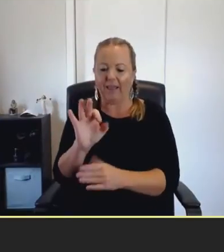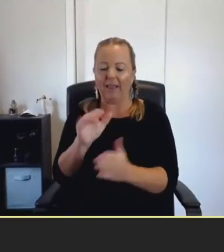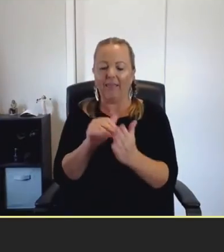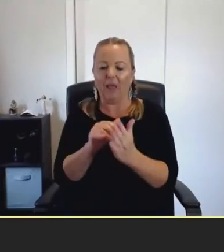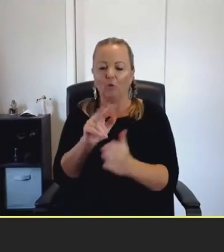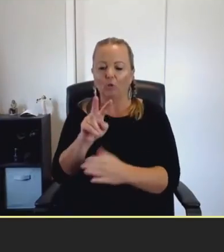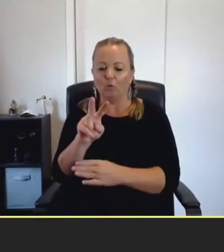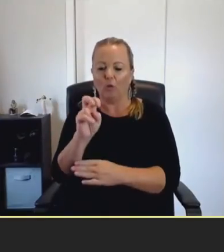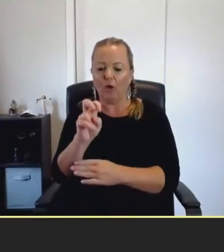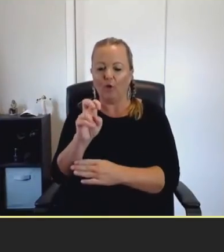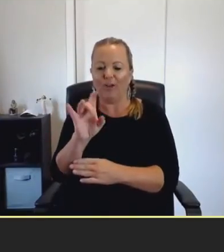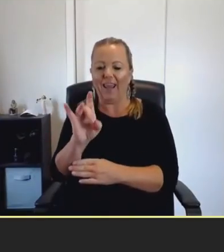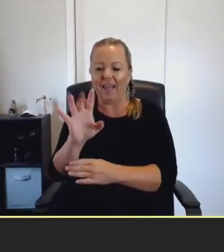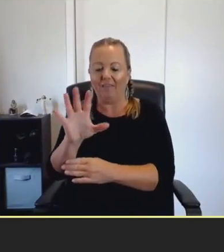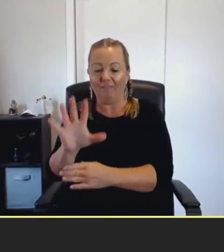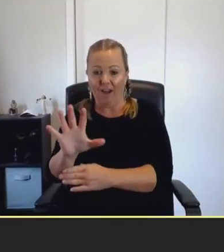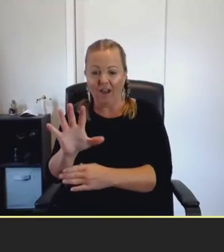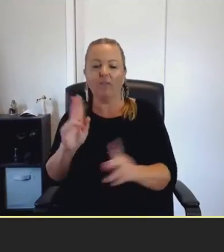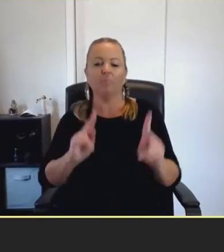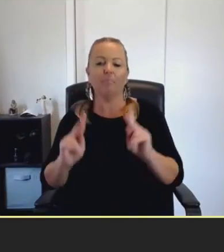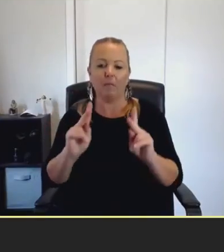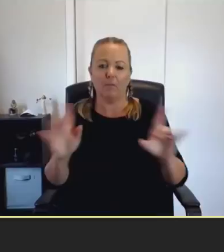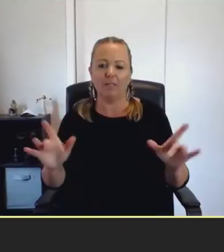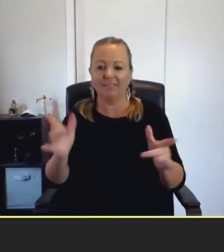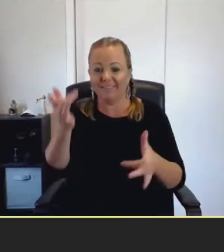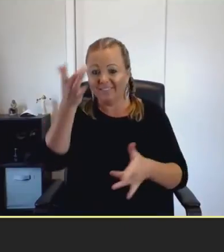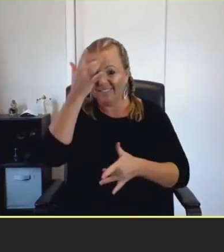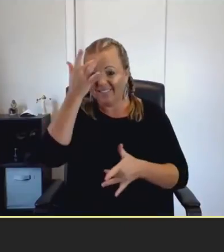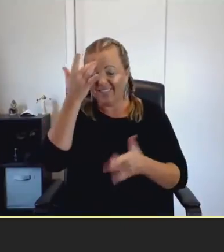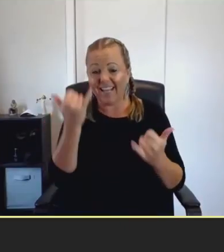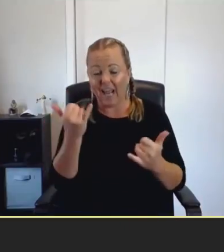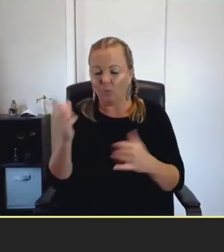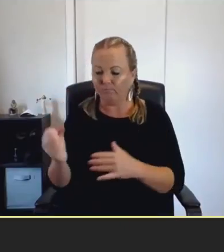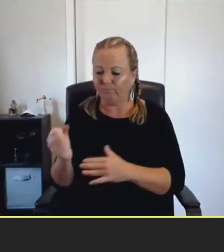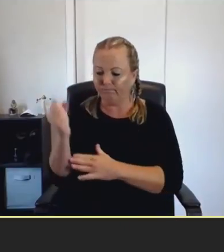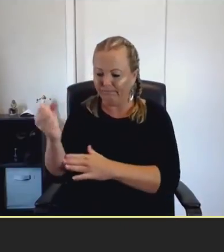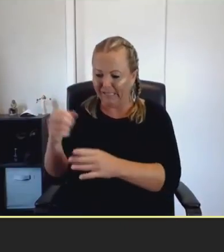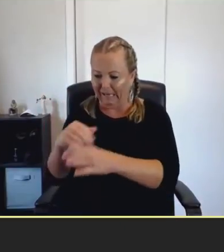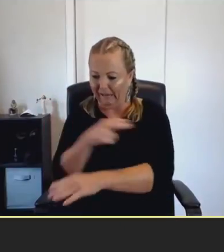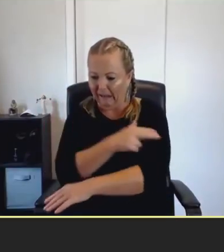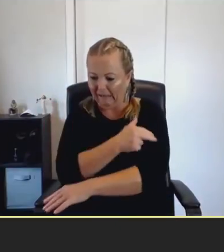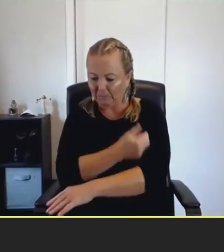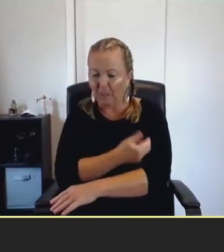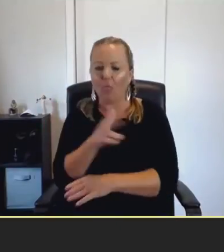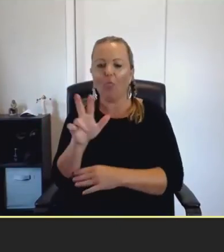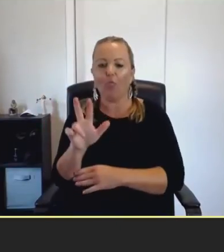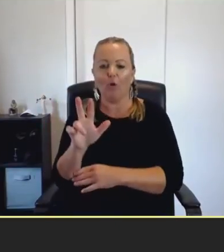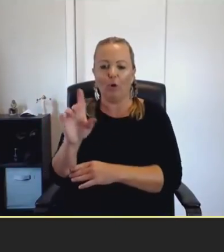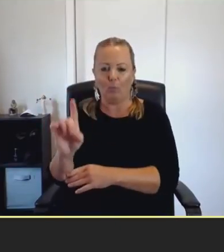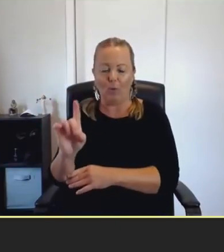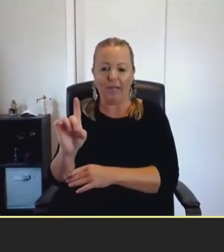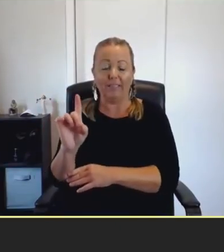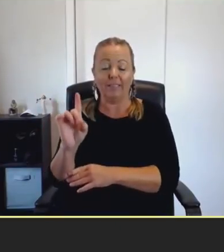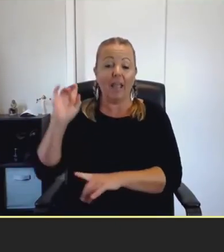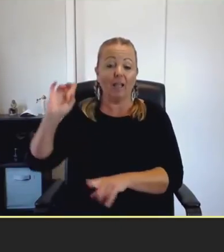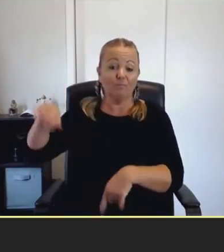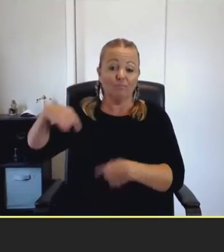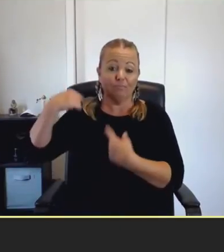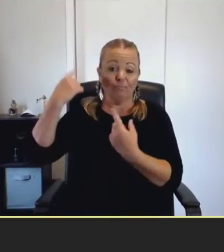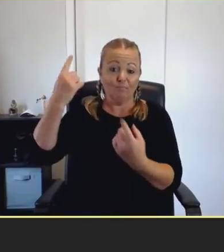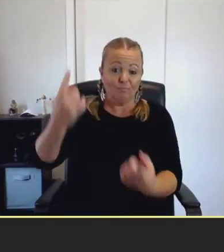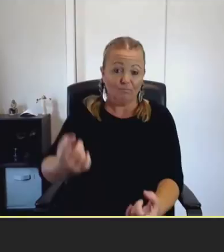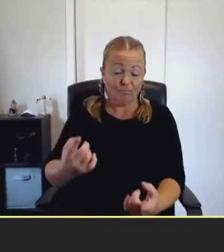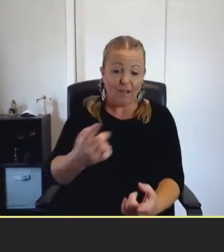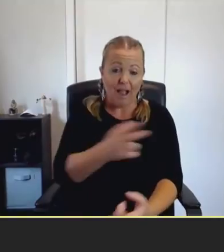9,285 active cases. Currently hospitalized, there are 31, and ever hospitalized, there are